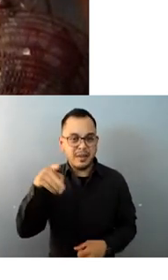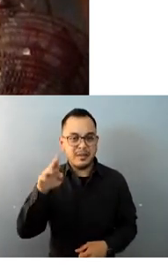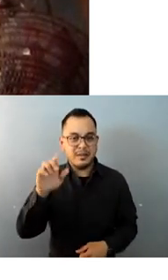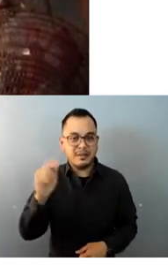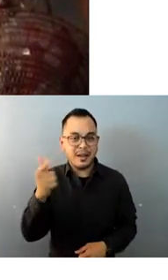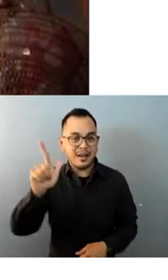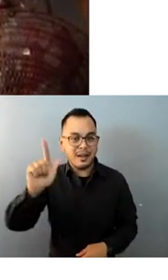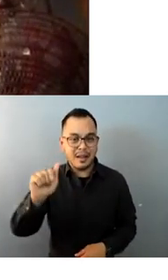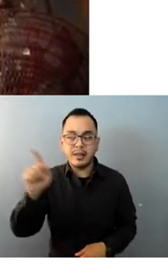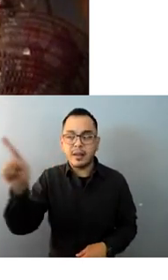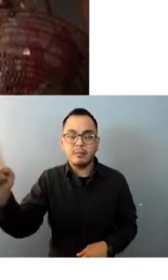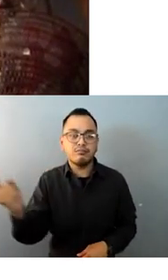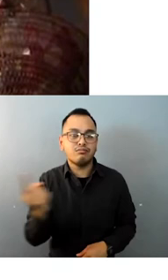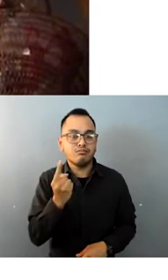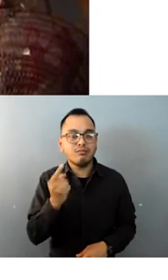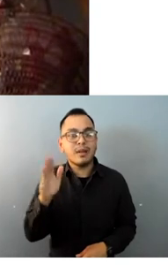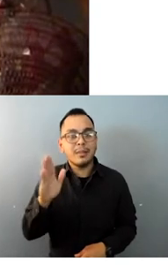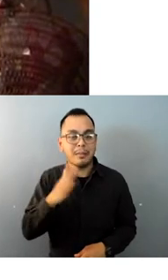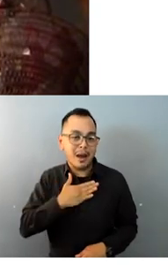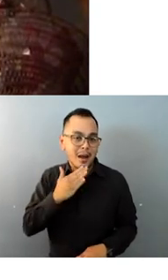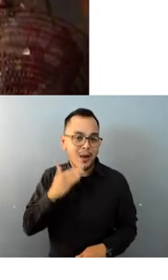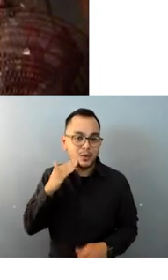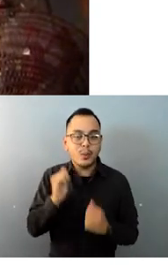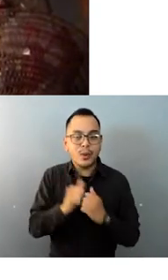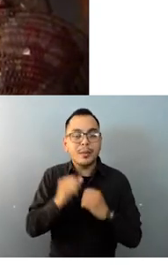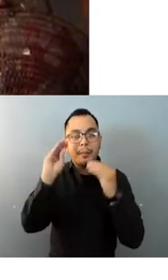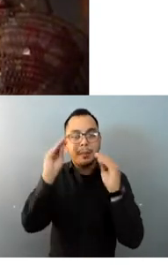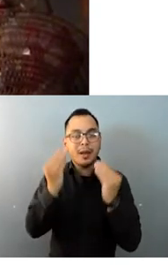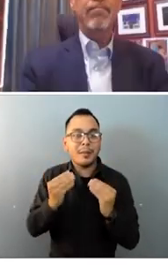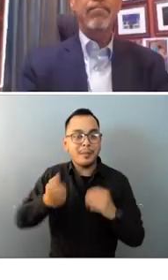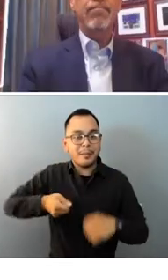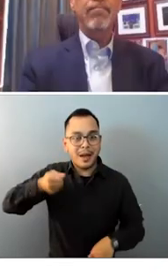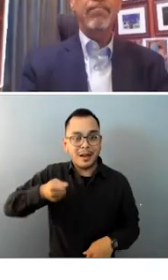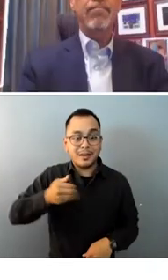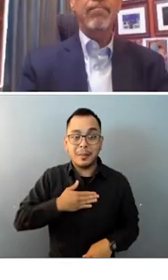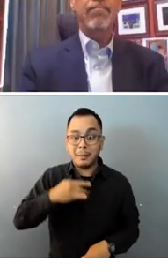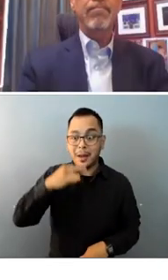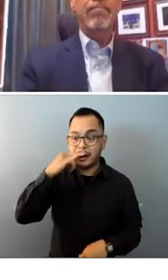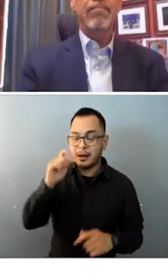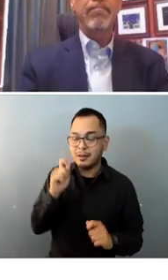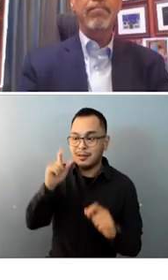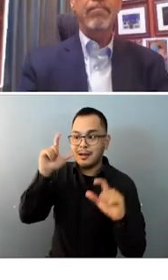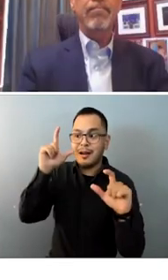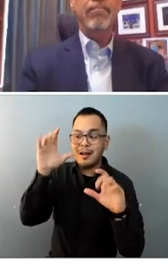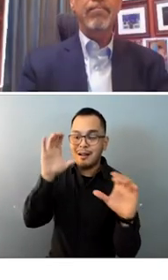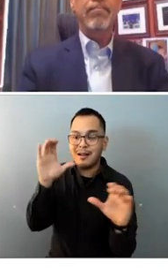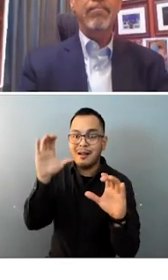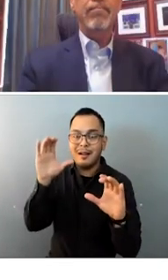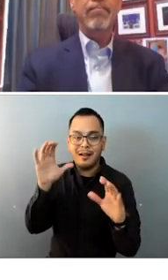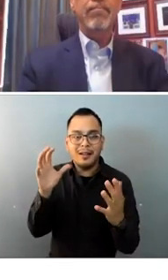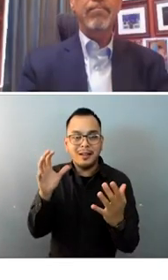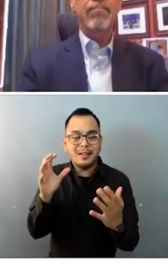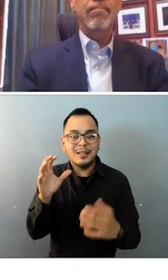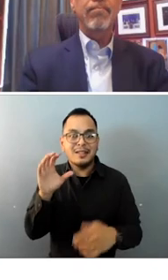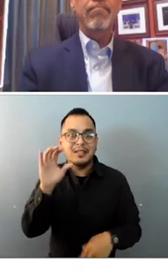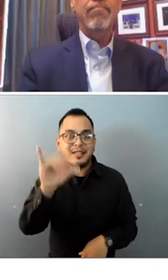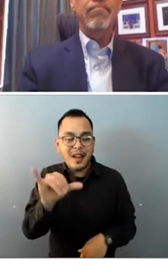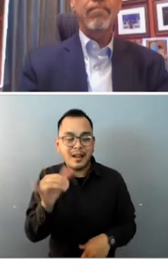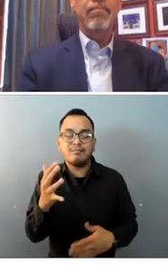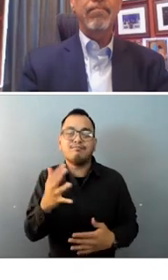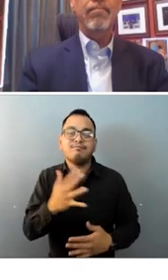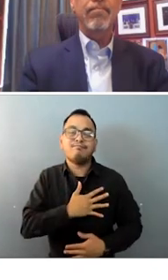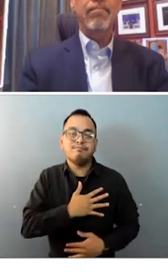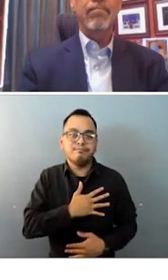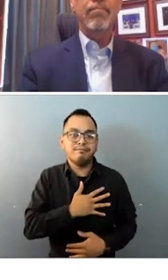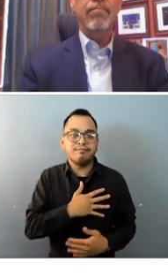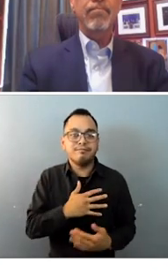PFLAG Los Angeles, came to our house with their makeup bag. My kid's face lit up, and that's what it